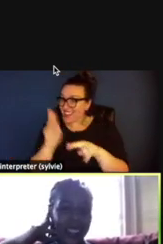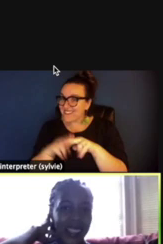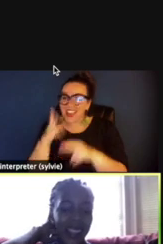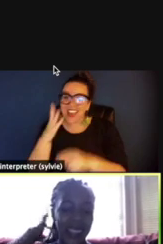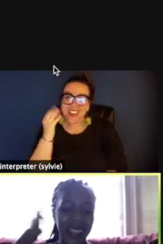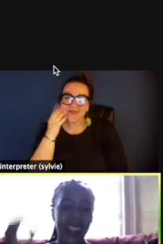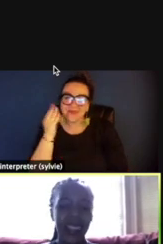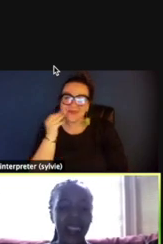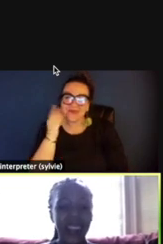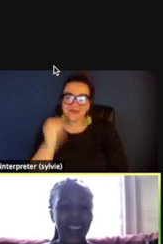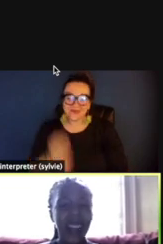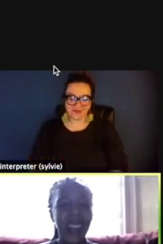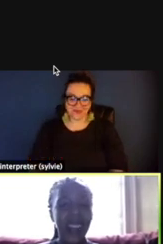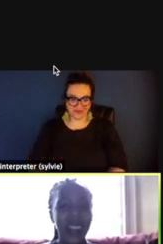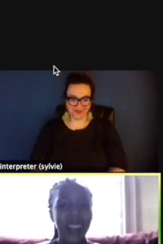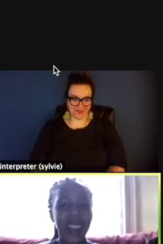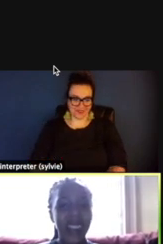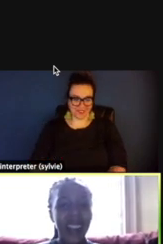experience.